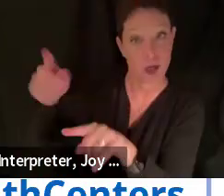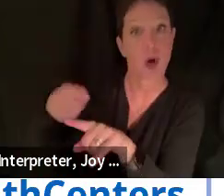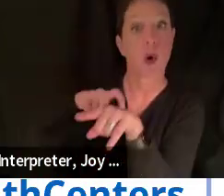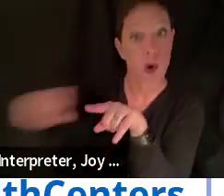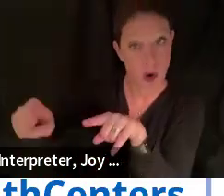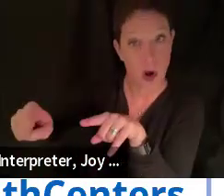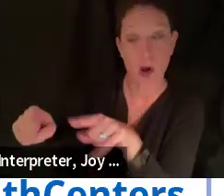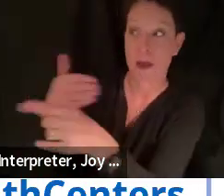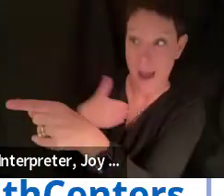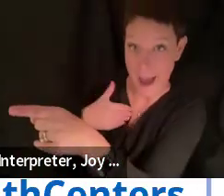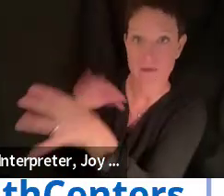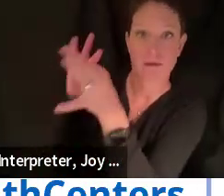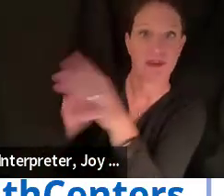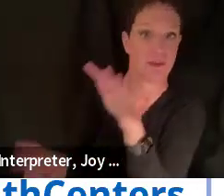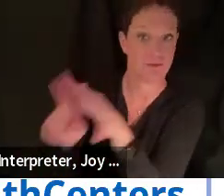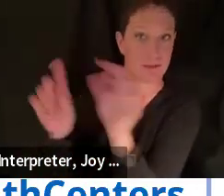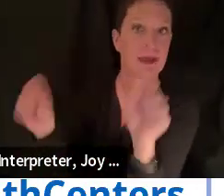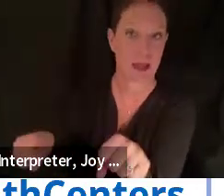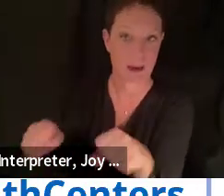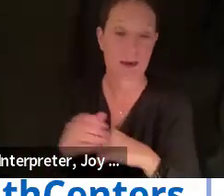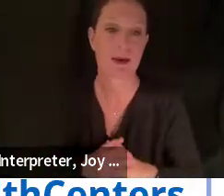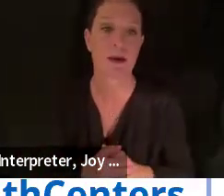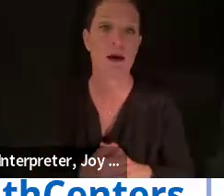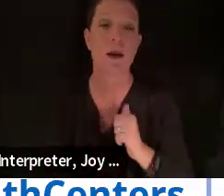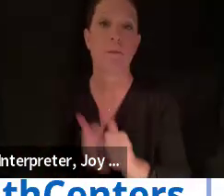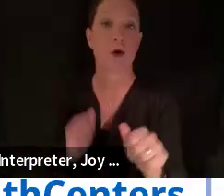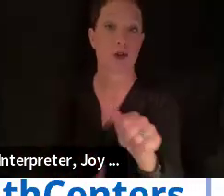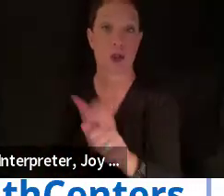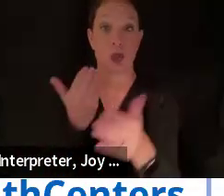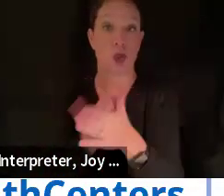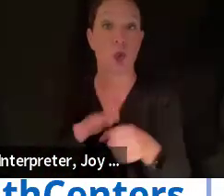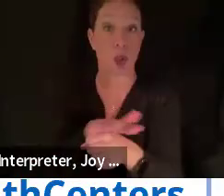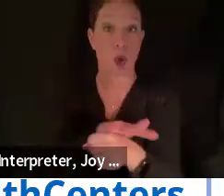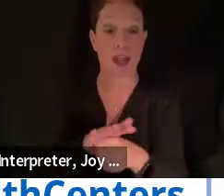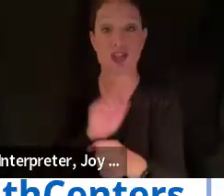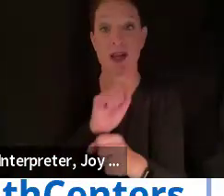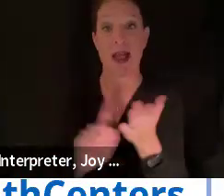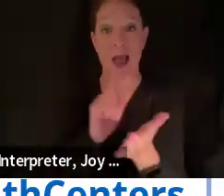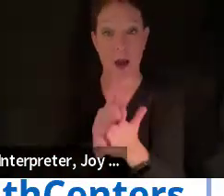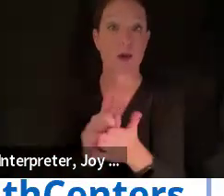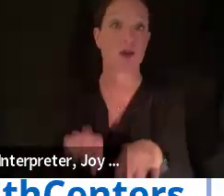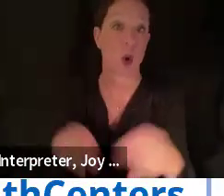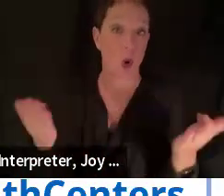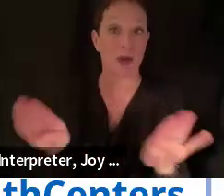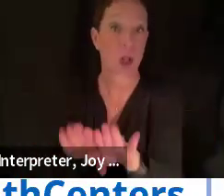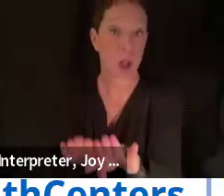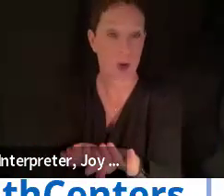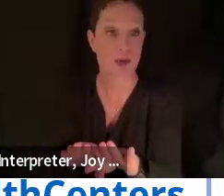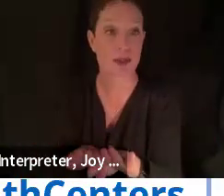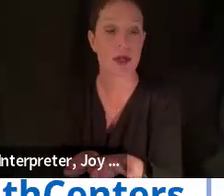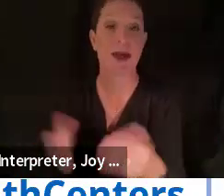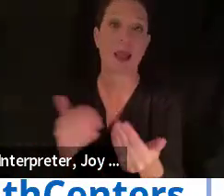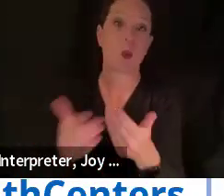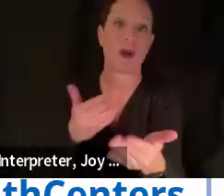right? And just to see the most up-to-date locations and hours of operations, and again, which locations are near you,